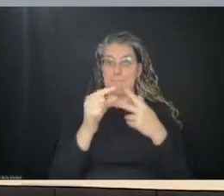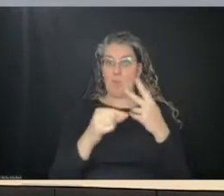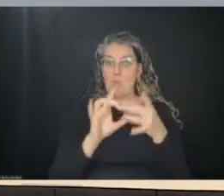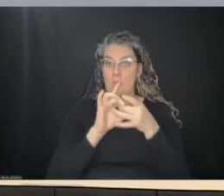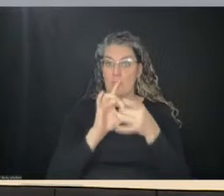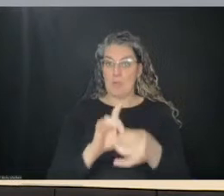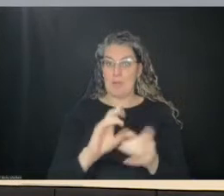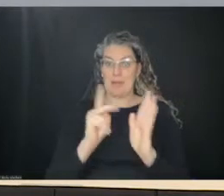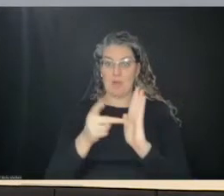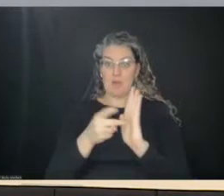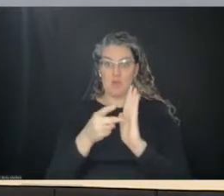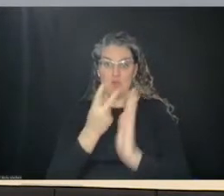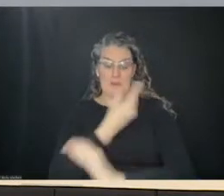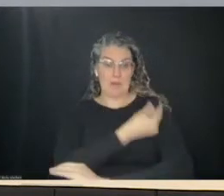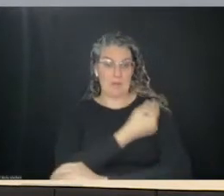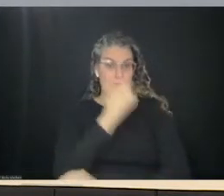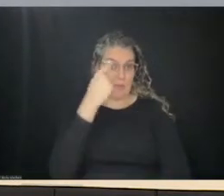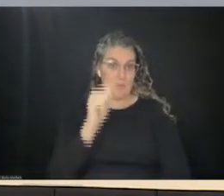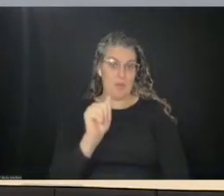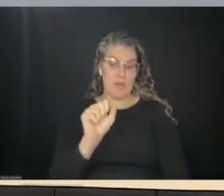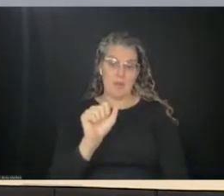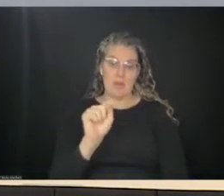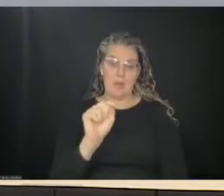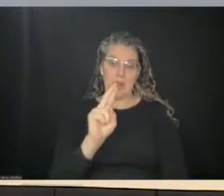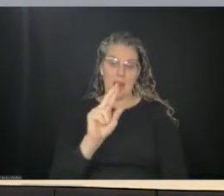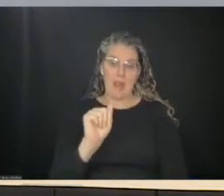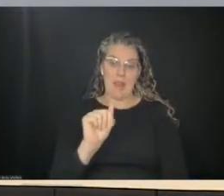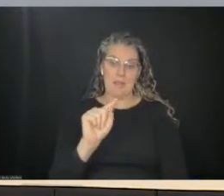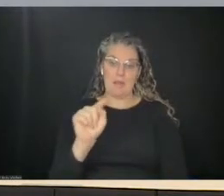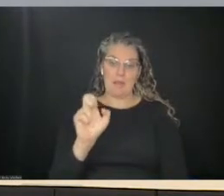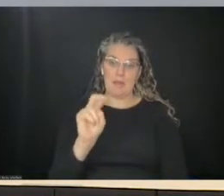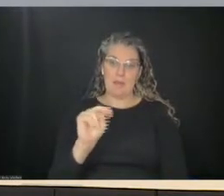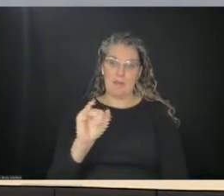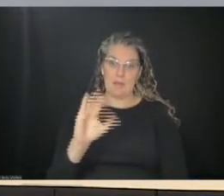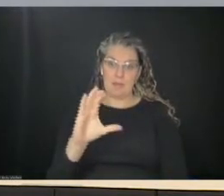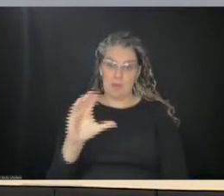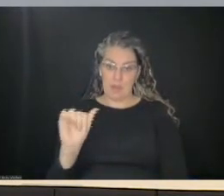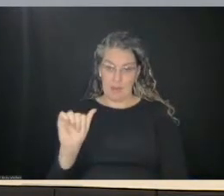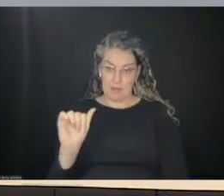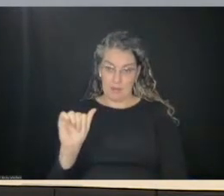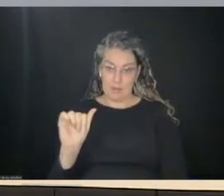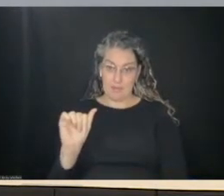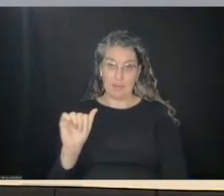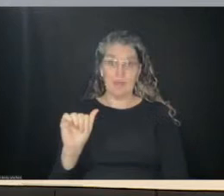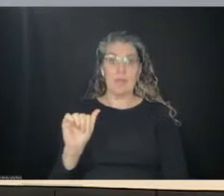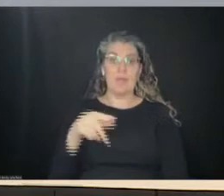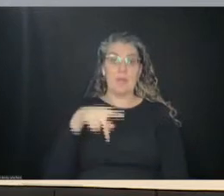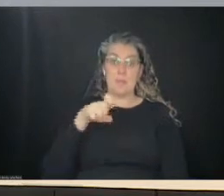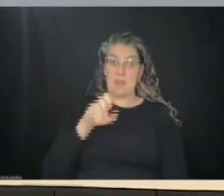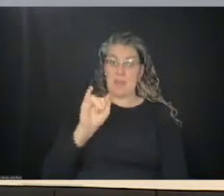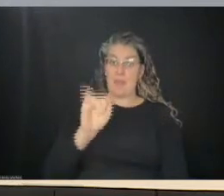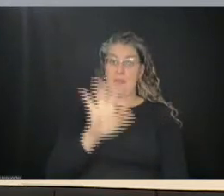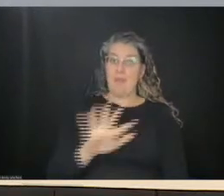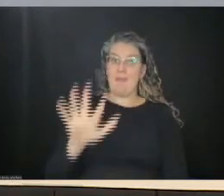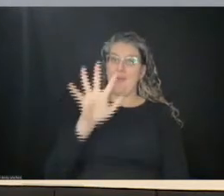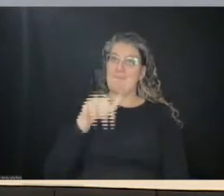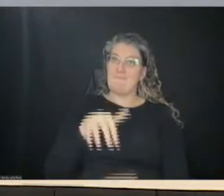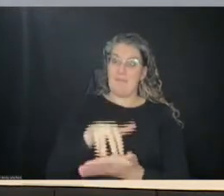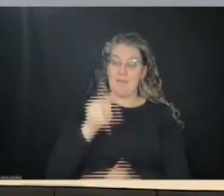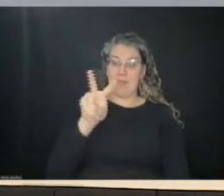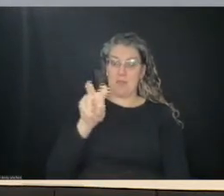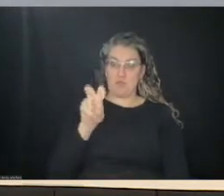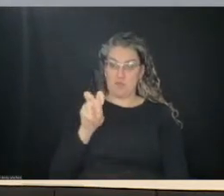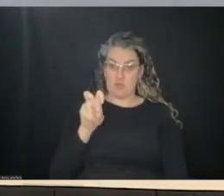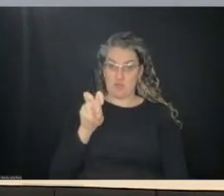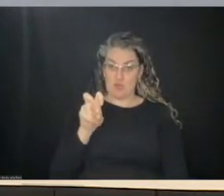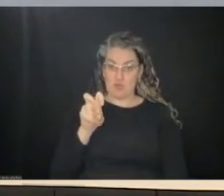received AstraZeneca. PEI has administered approximately 5,200 doses of AstraZeneca